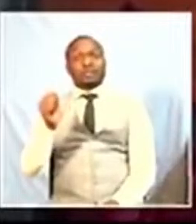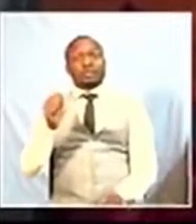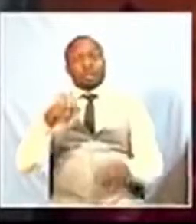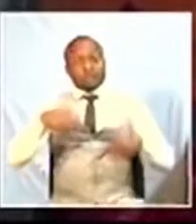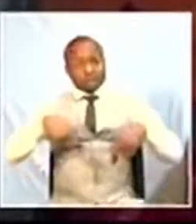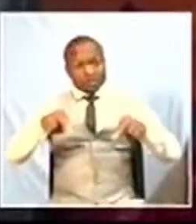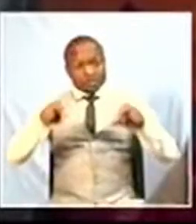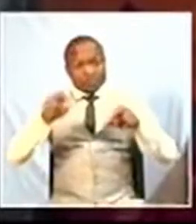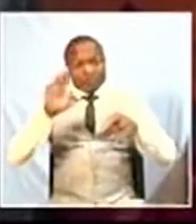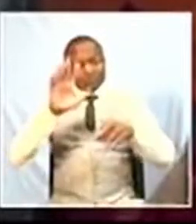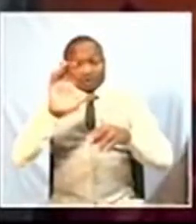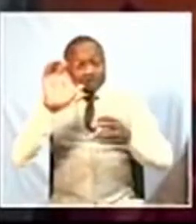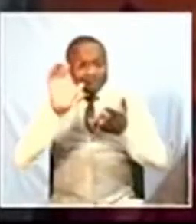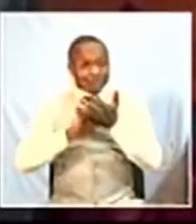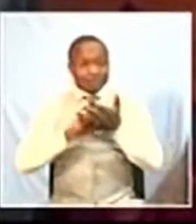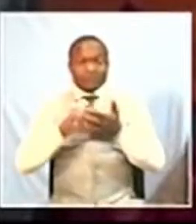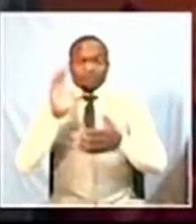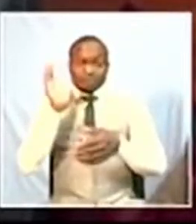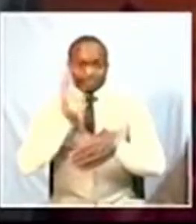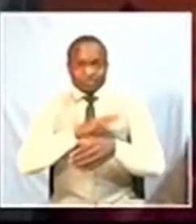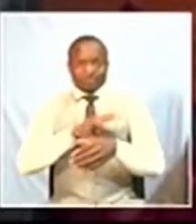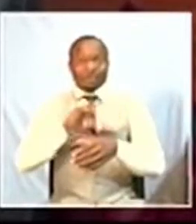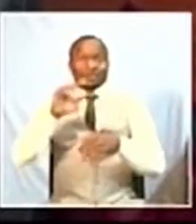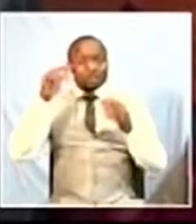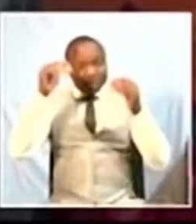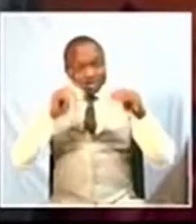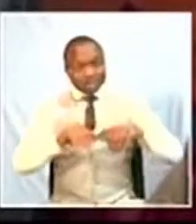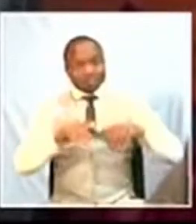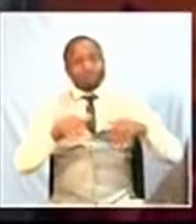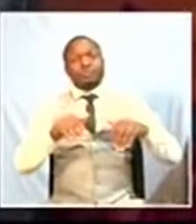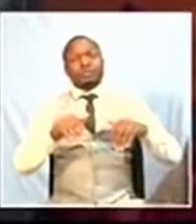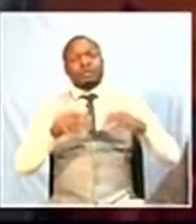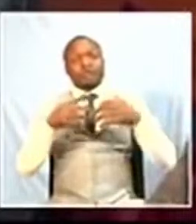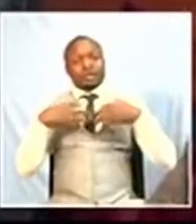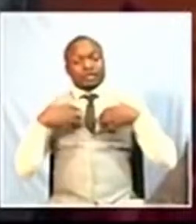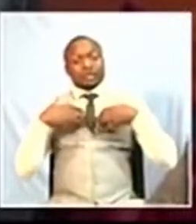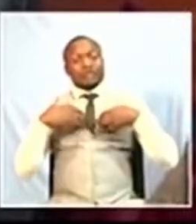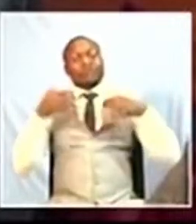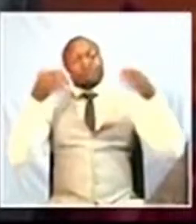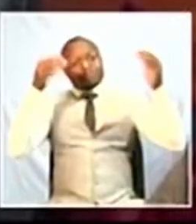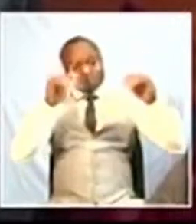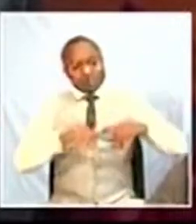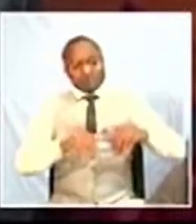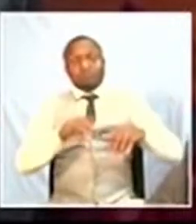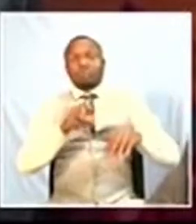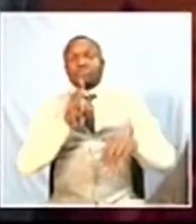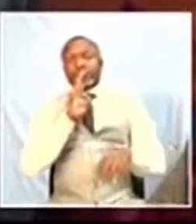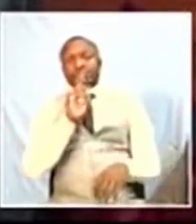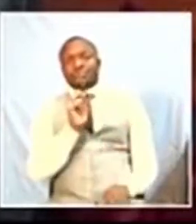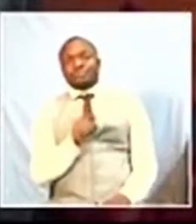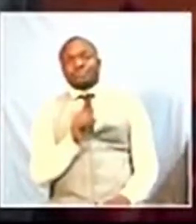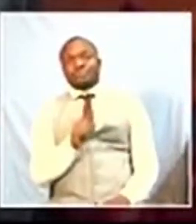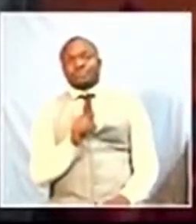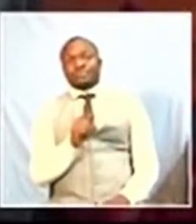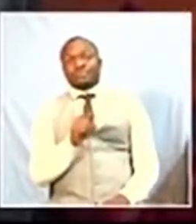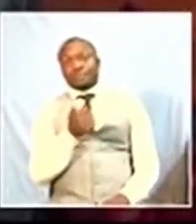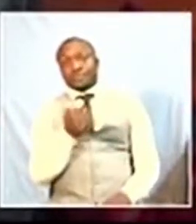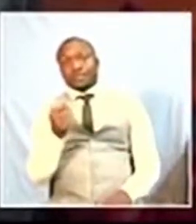is complete. There was also a deep tank at Kaundula. This was complete, Chair. There was also an